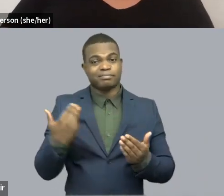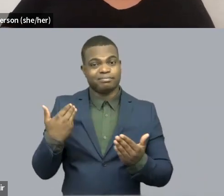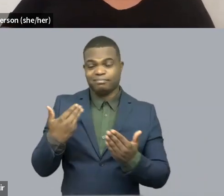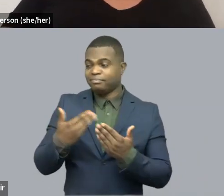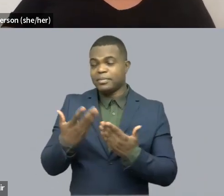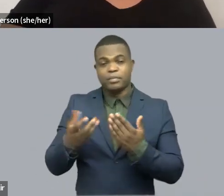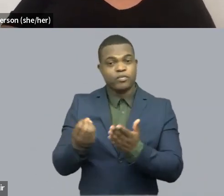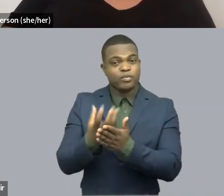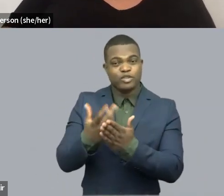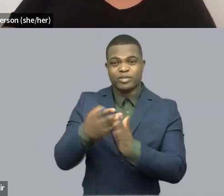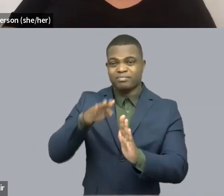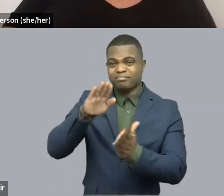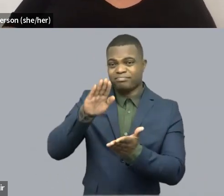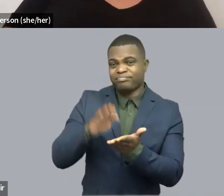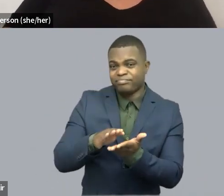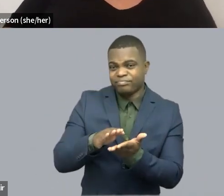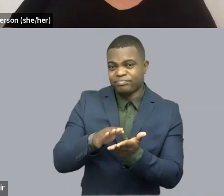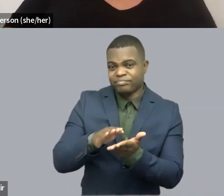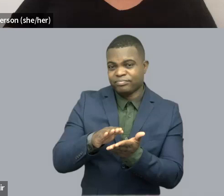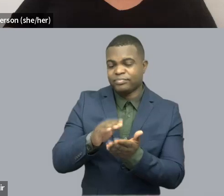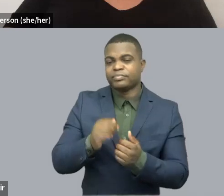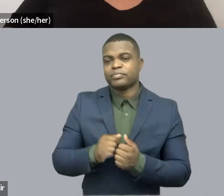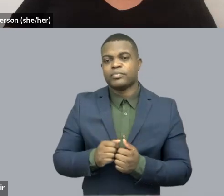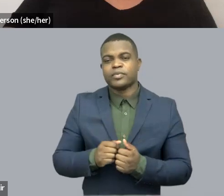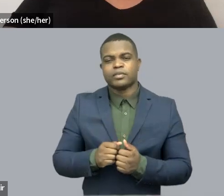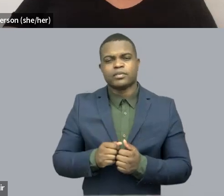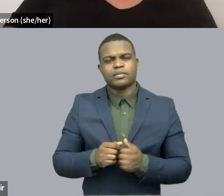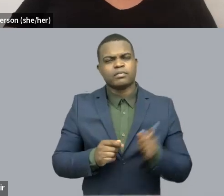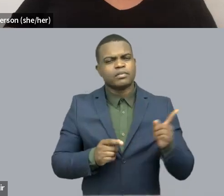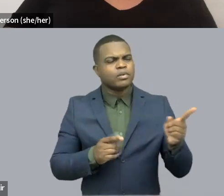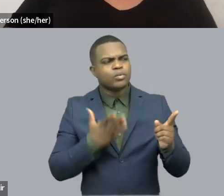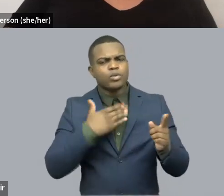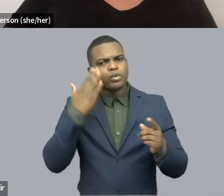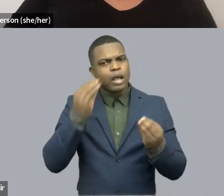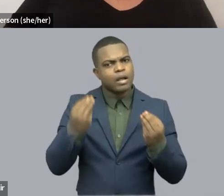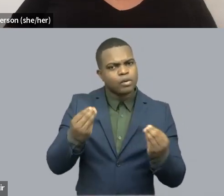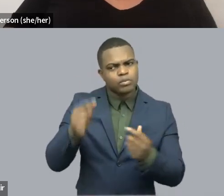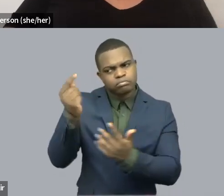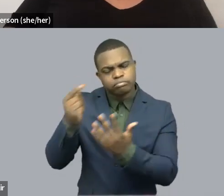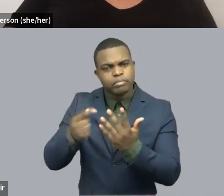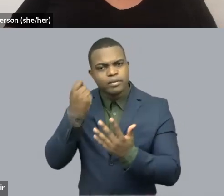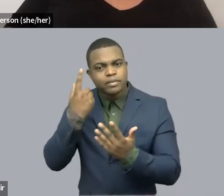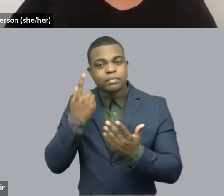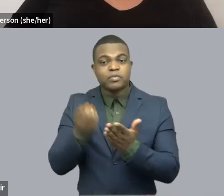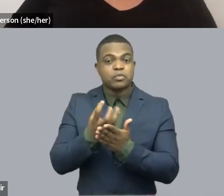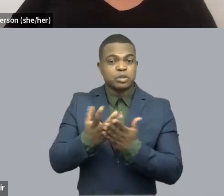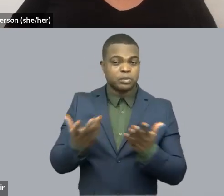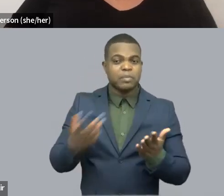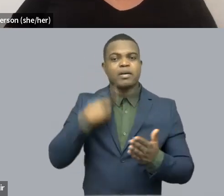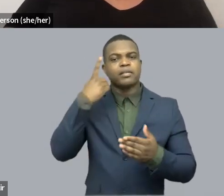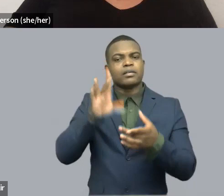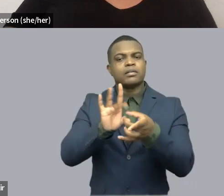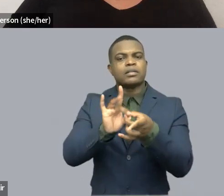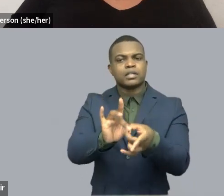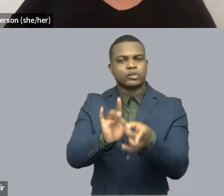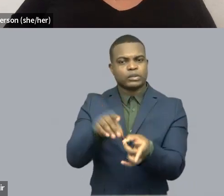our perspective, it has often been a matter of we ask questions on the back of serious allegations and investigations into the said company.